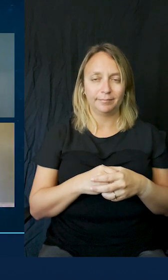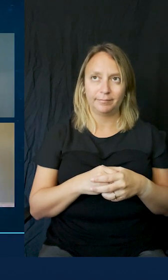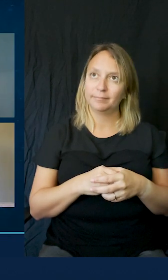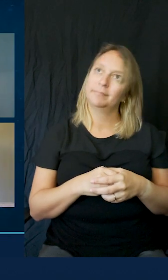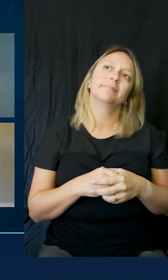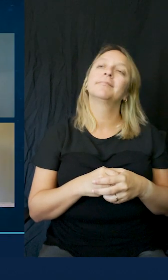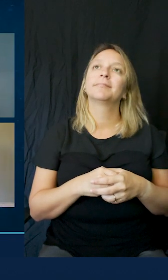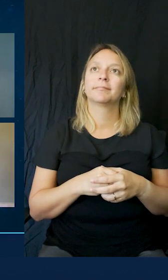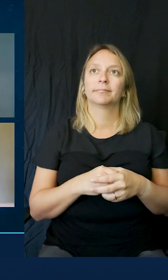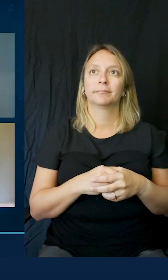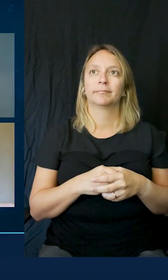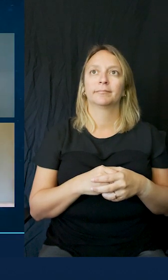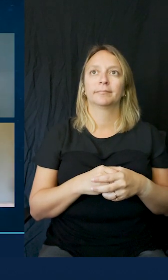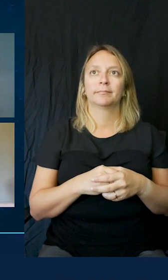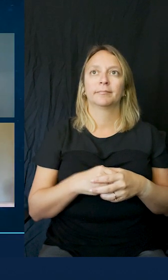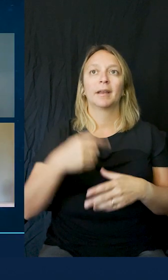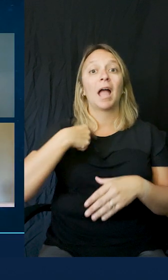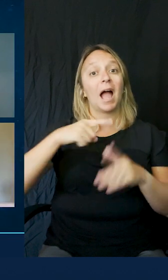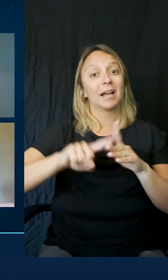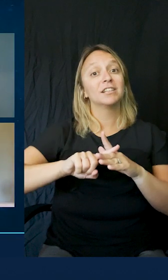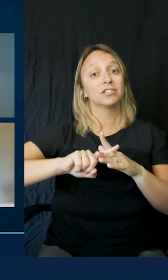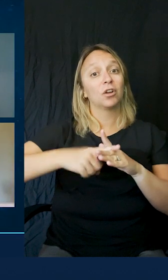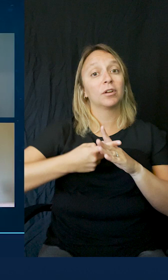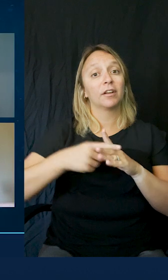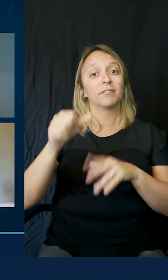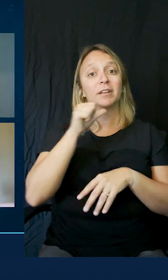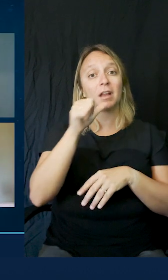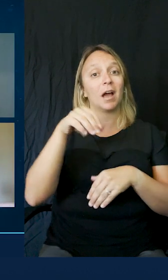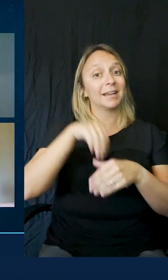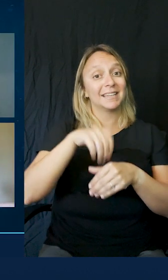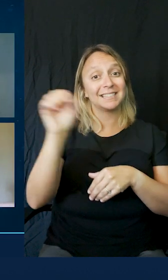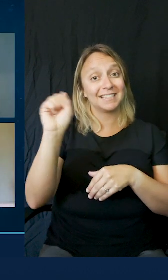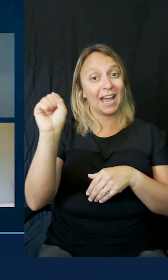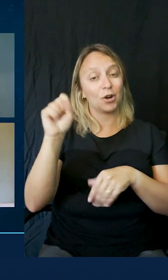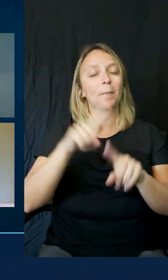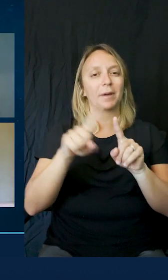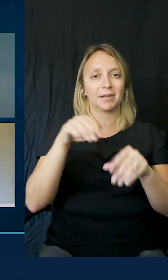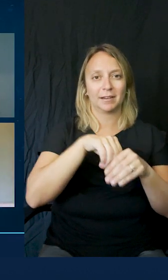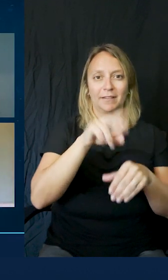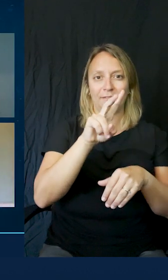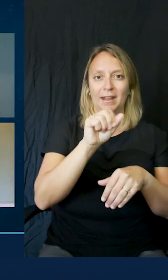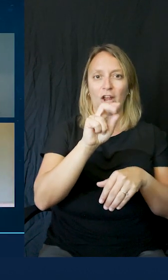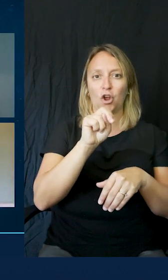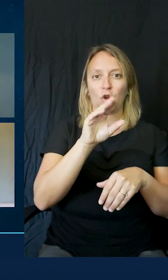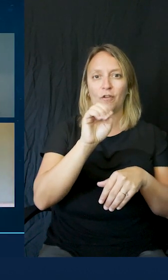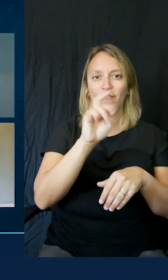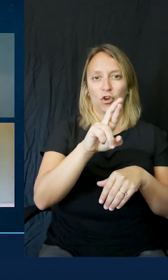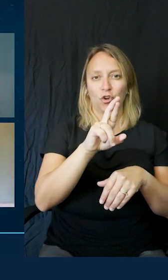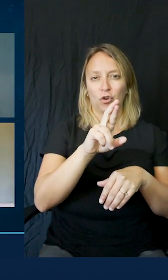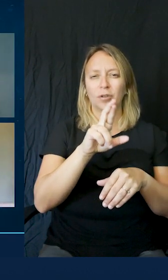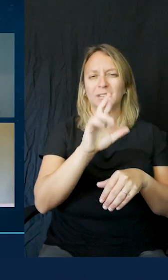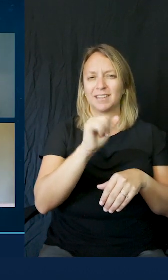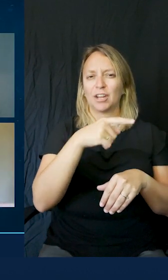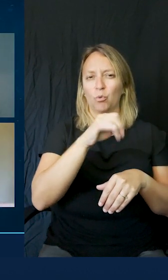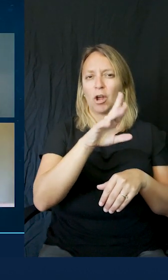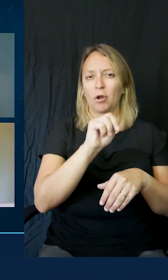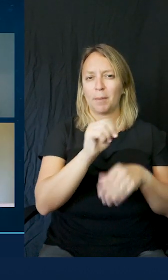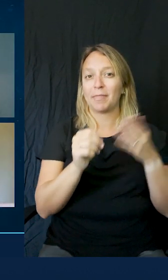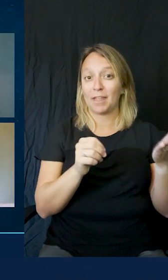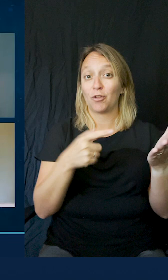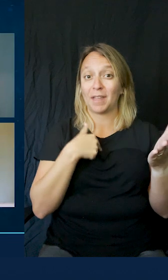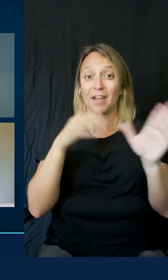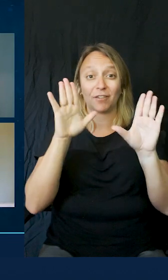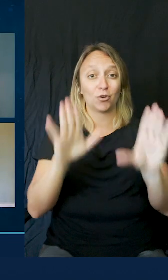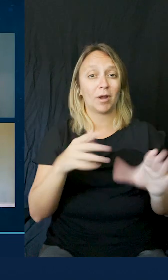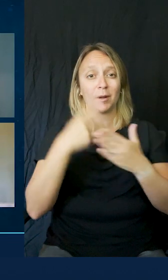Thanks. I started off not in Seattle, but in Vancouver at the aquarium there. So they have a really great wet labs program